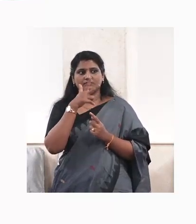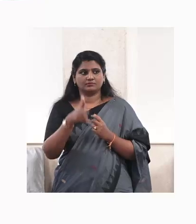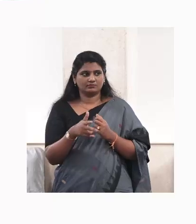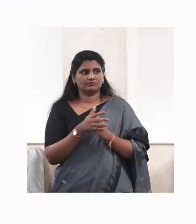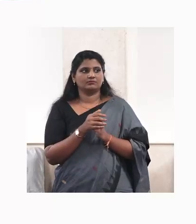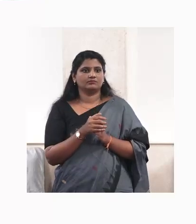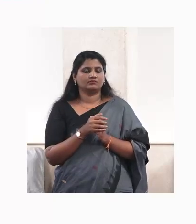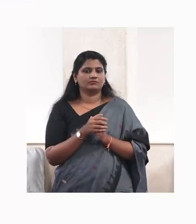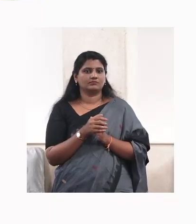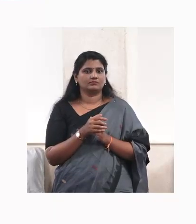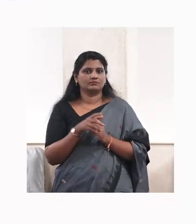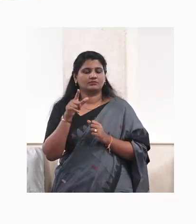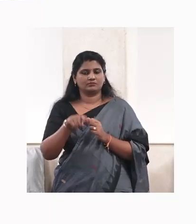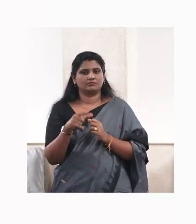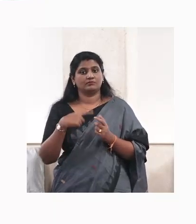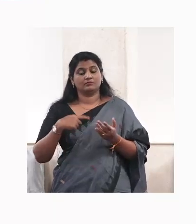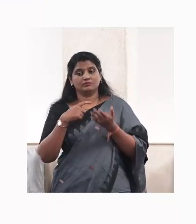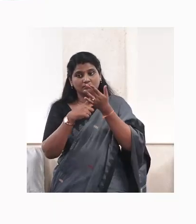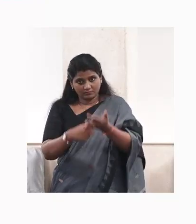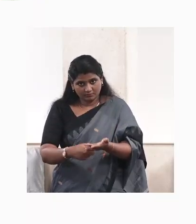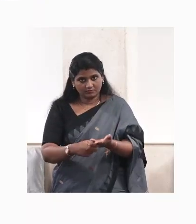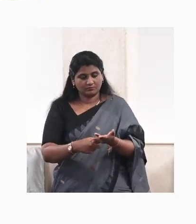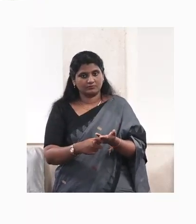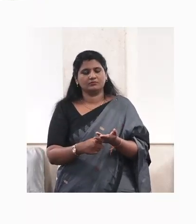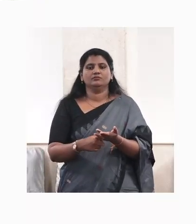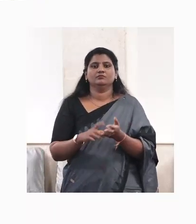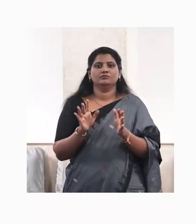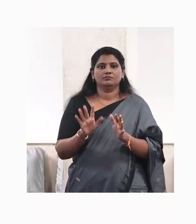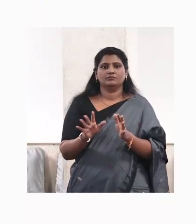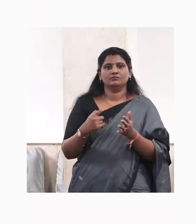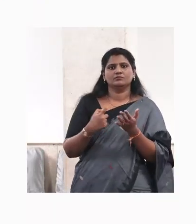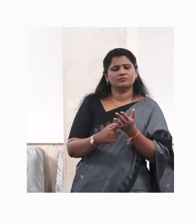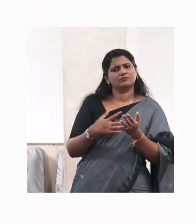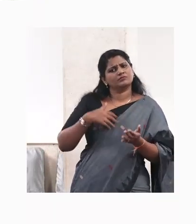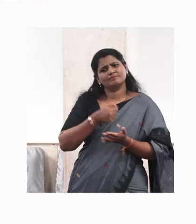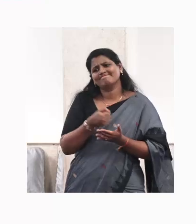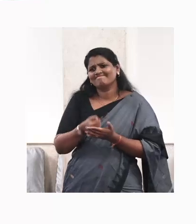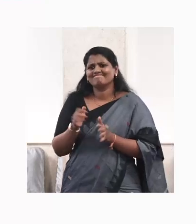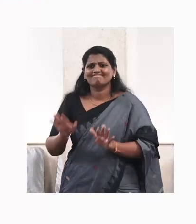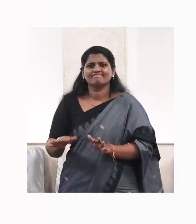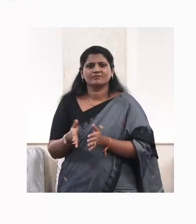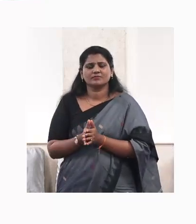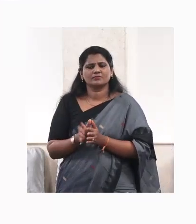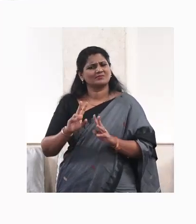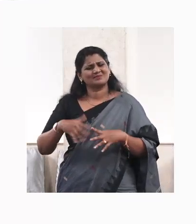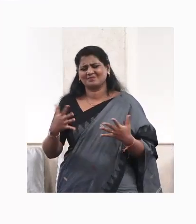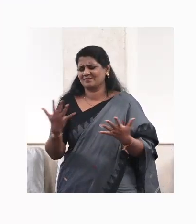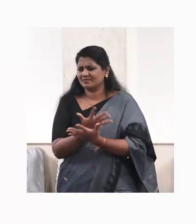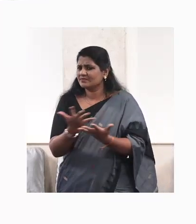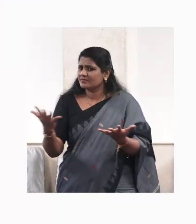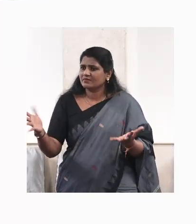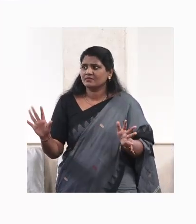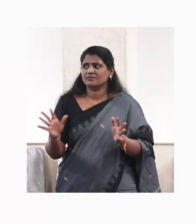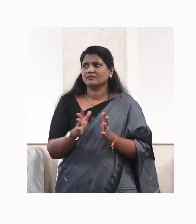that in any case, respect and acceptance is fundamental in any meeting,